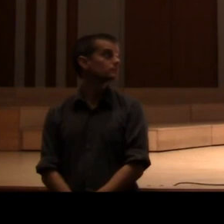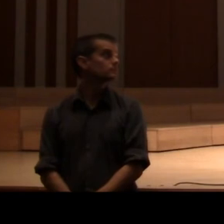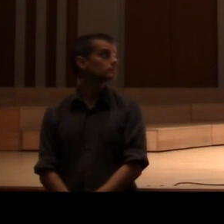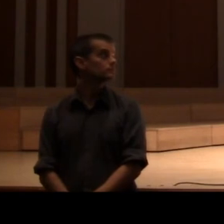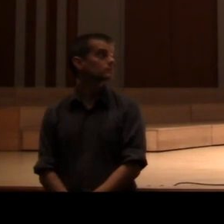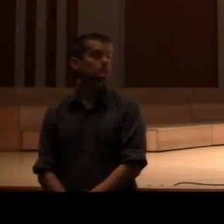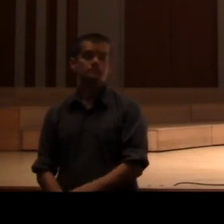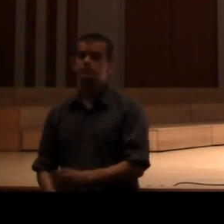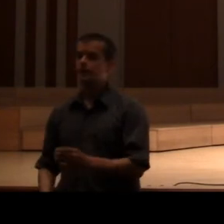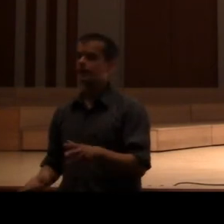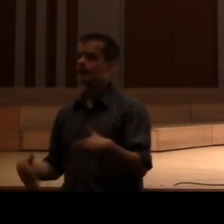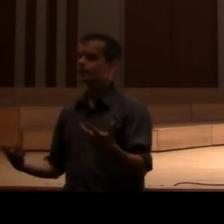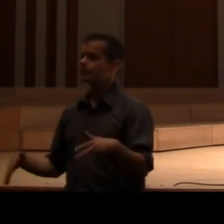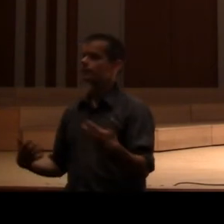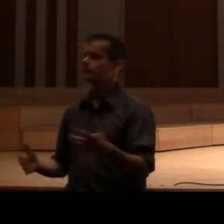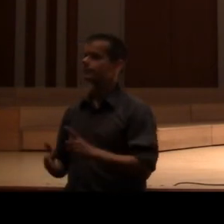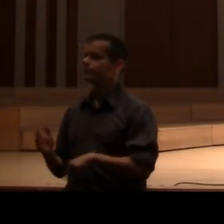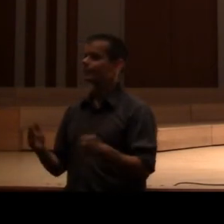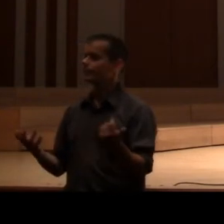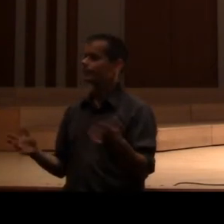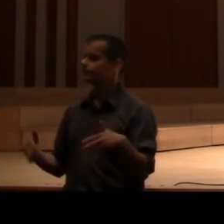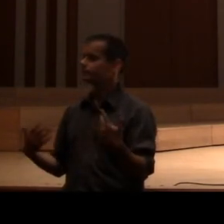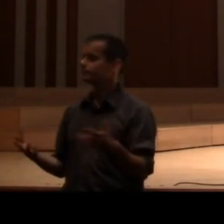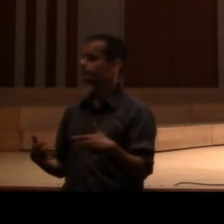And what else can we incorporate here?